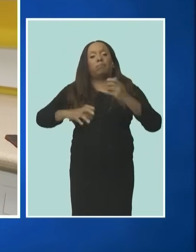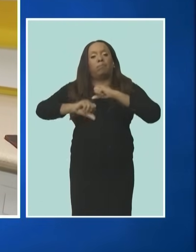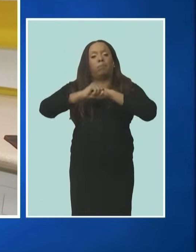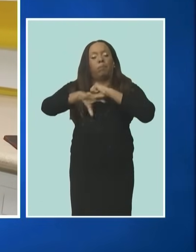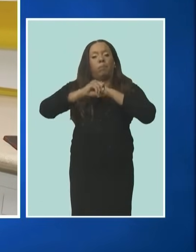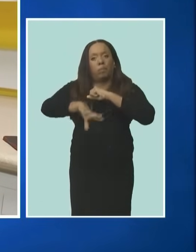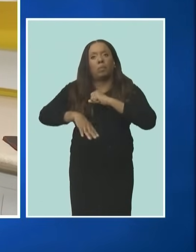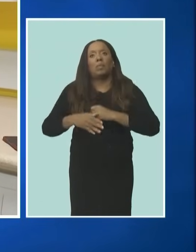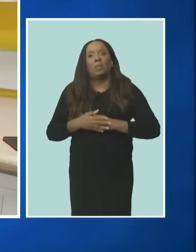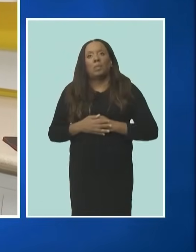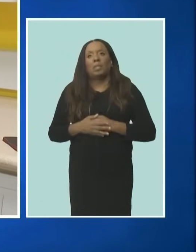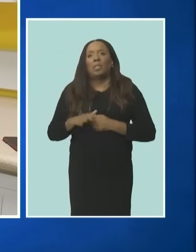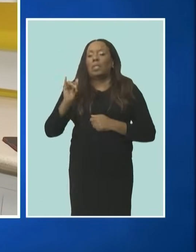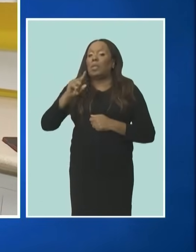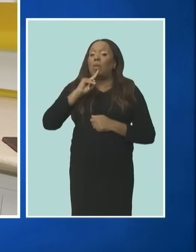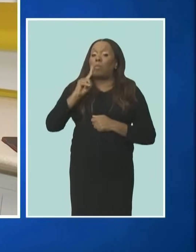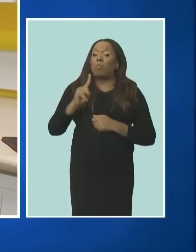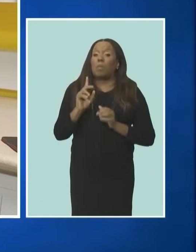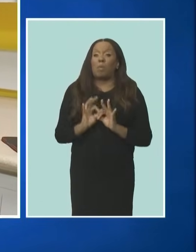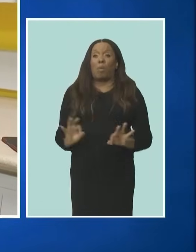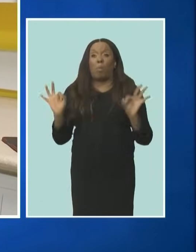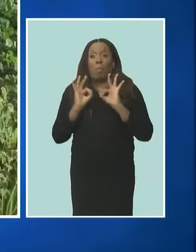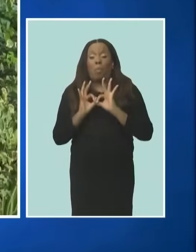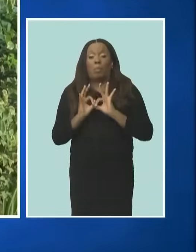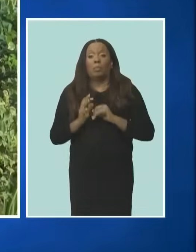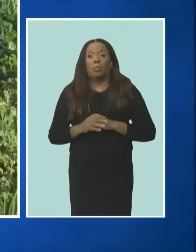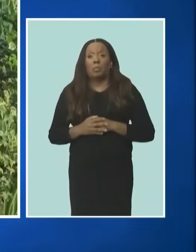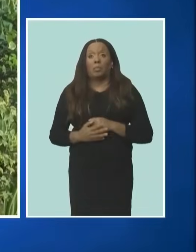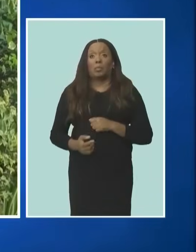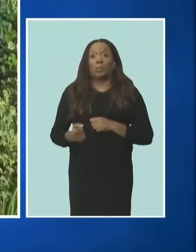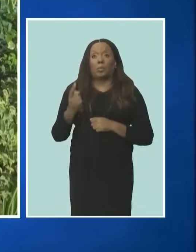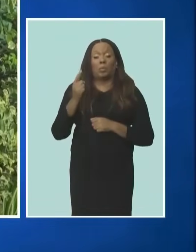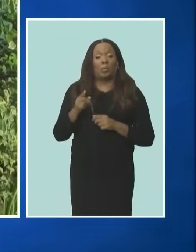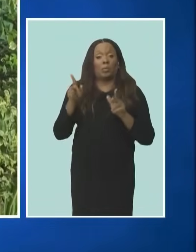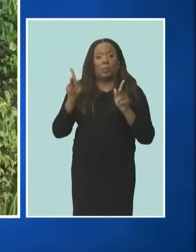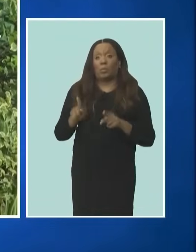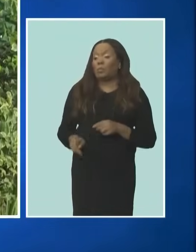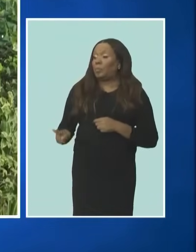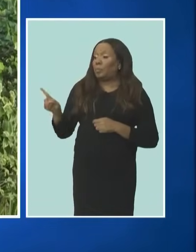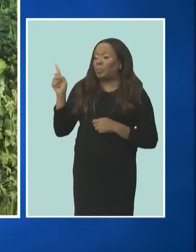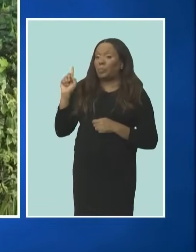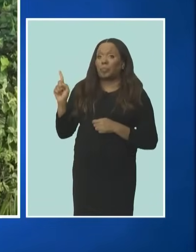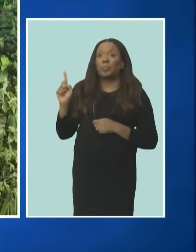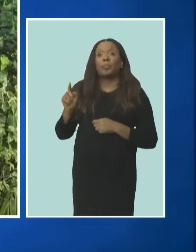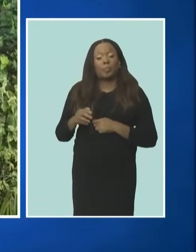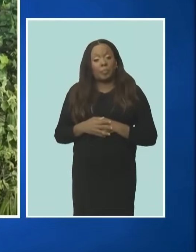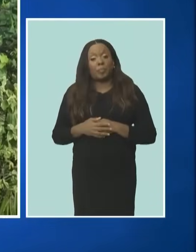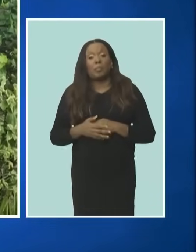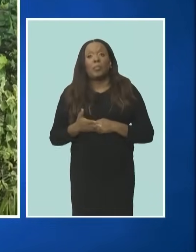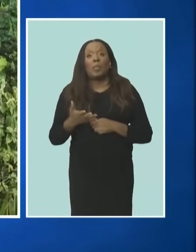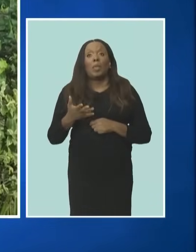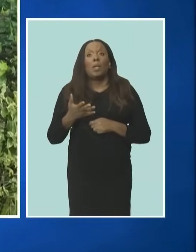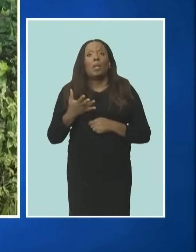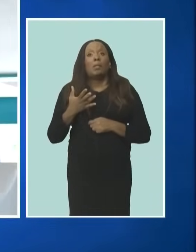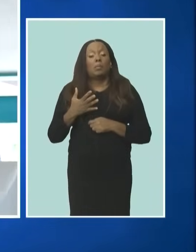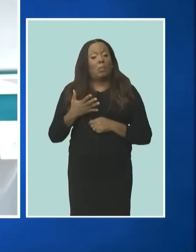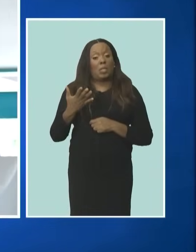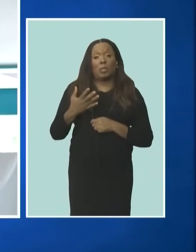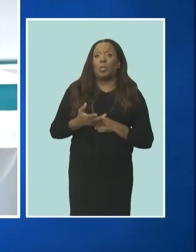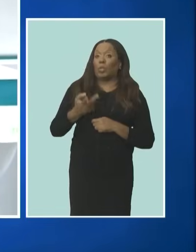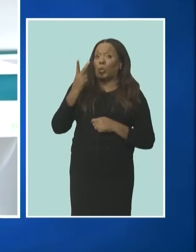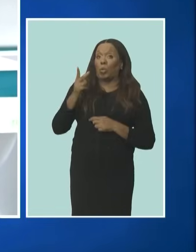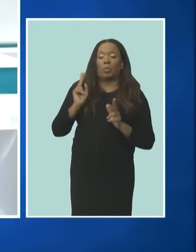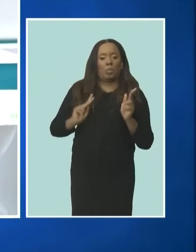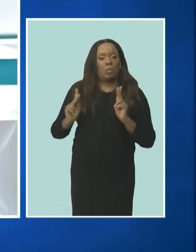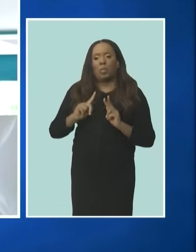this is where the rubber meets the road. Participant and founder of Paris Couture and Couture Fit, Charlotte Nightingale, had high praise